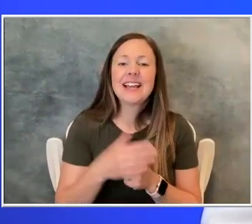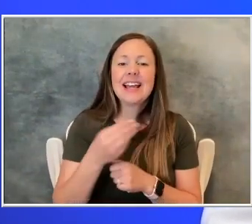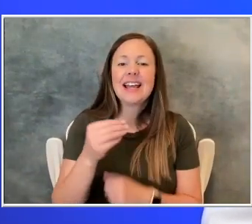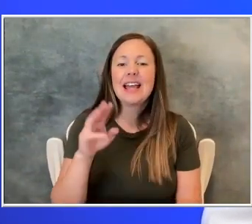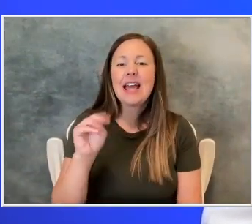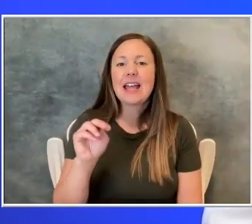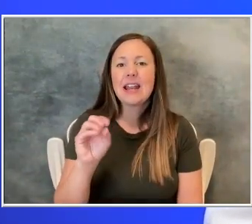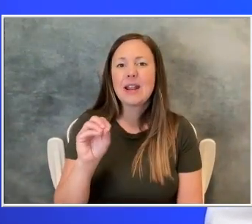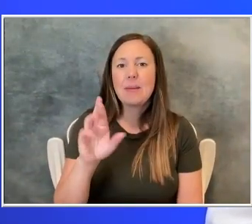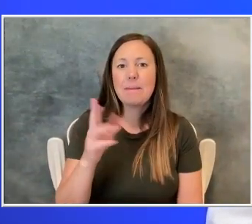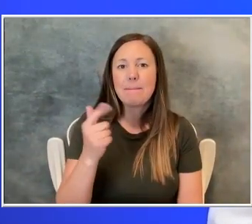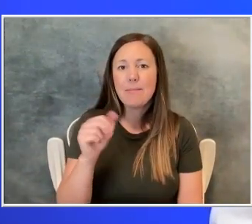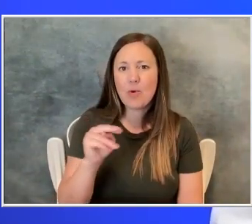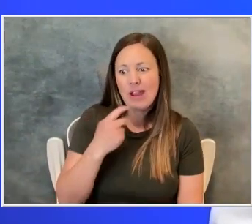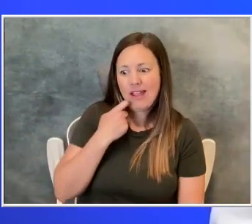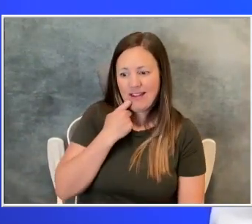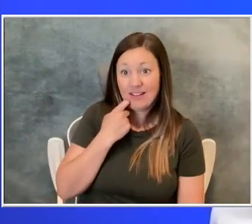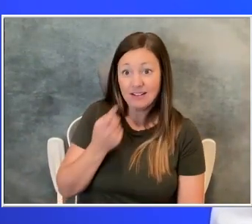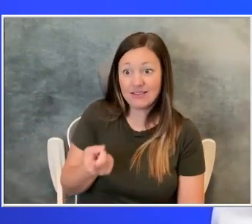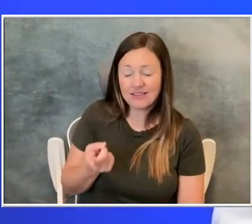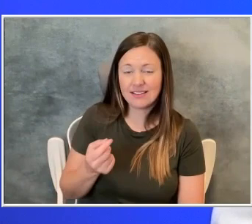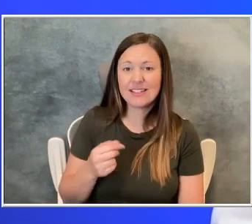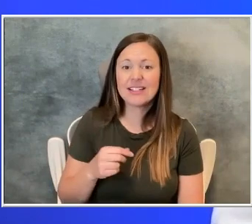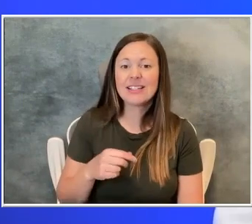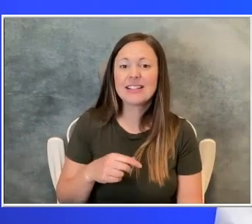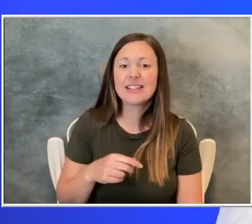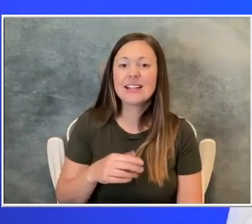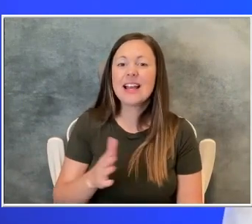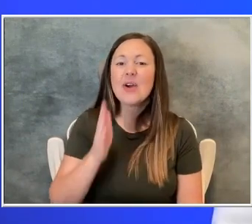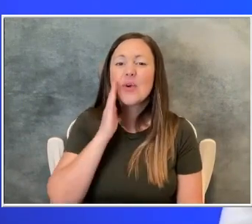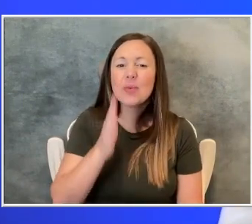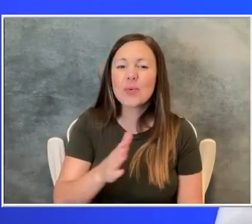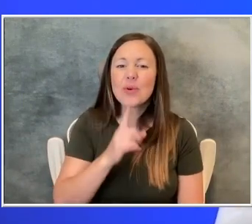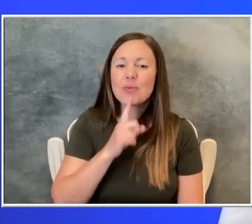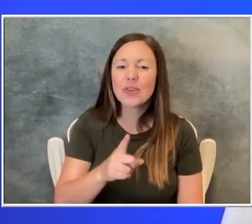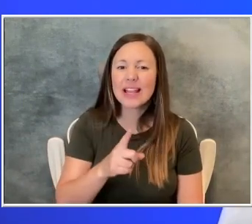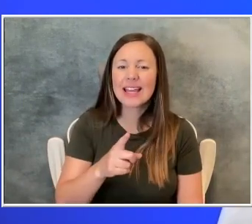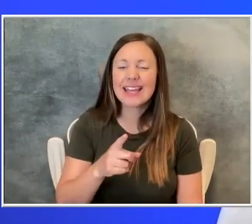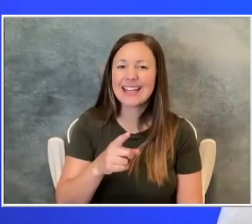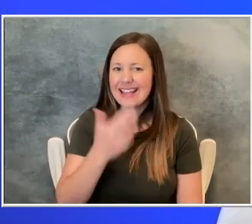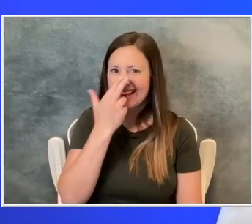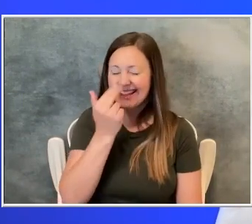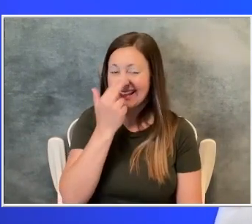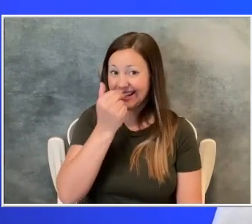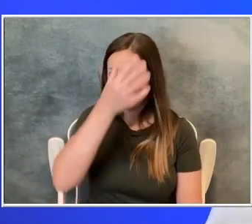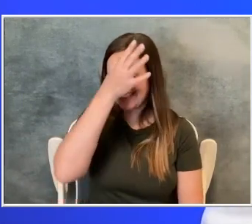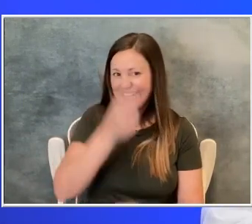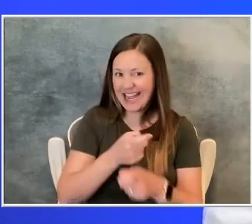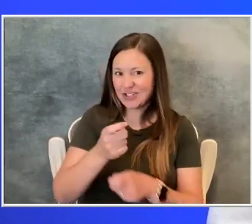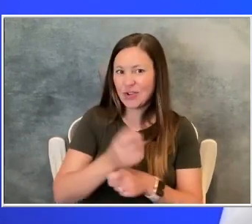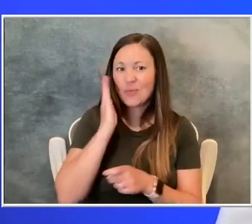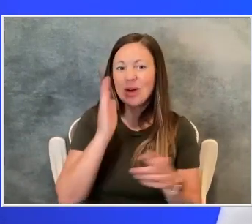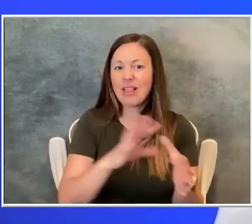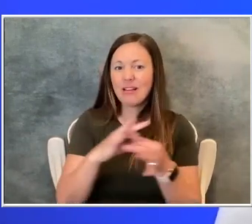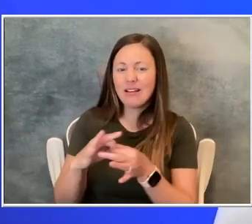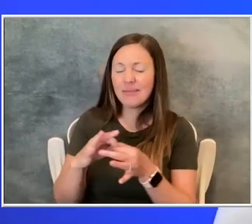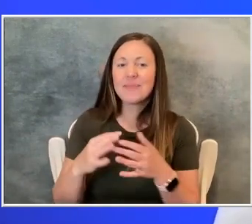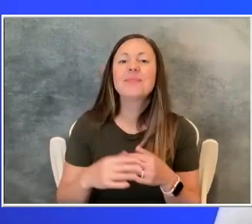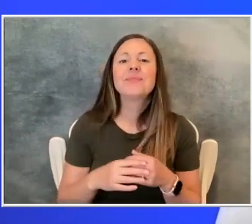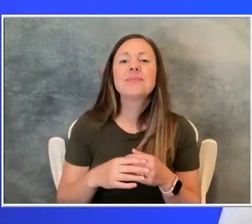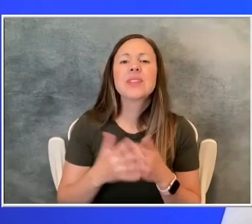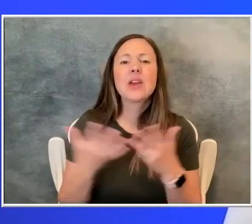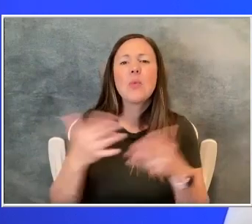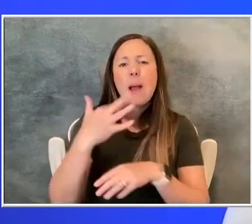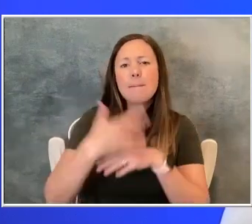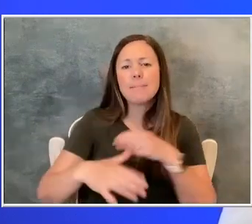Working on him. Okay, but yeah, so let me give you the greatest dad joke that will tie in the community blood bank. What blood group do you think